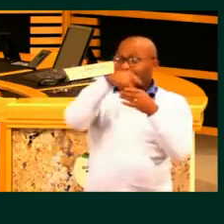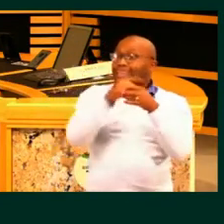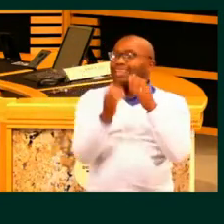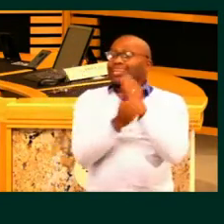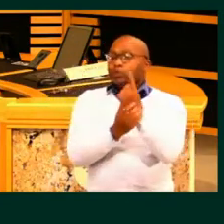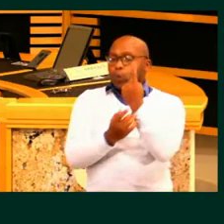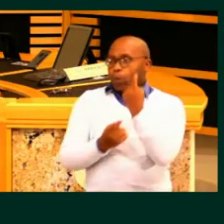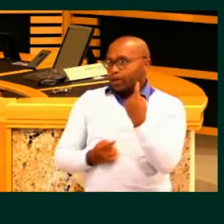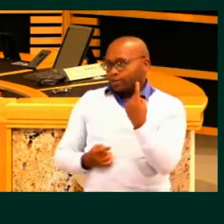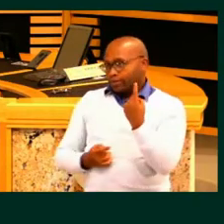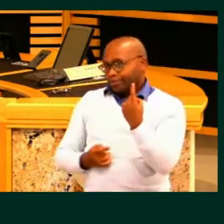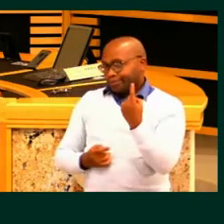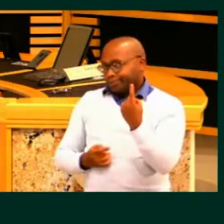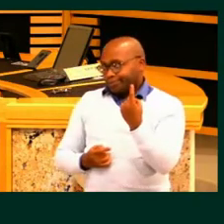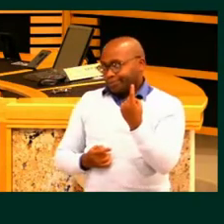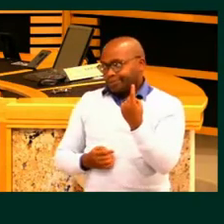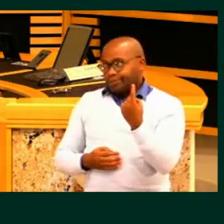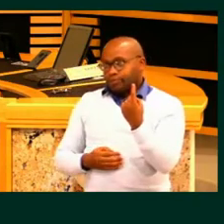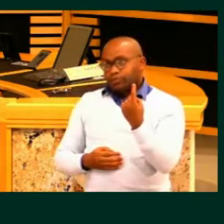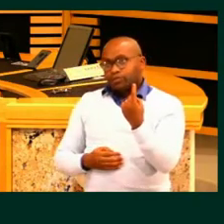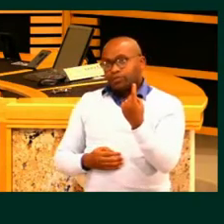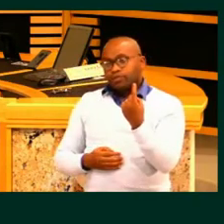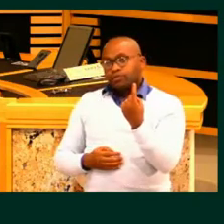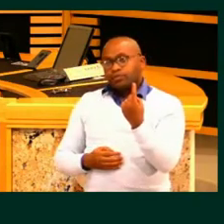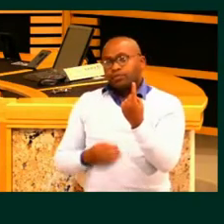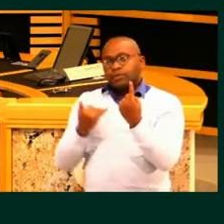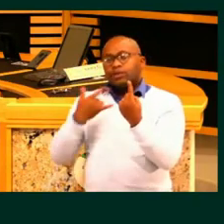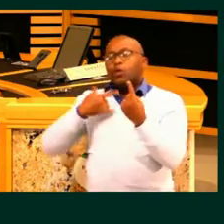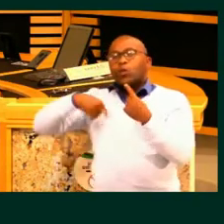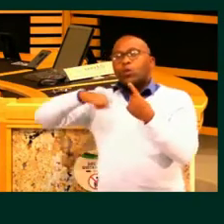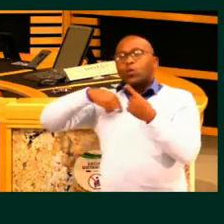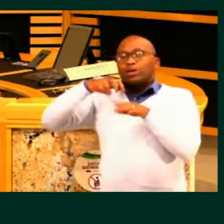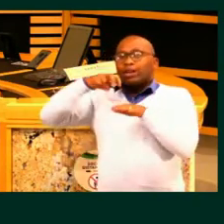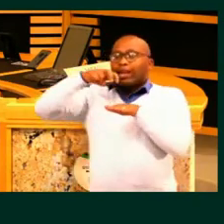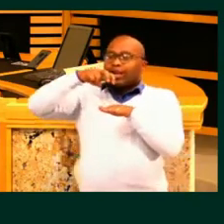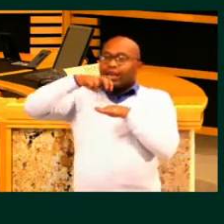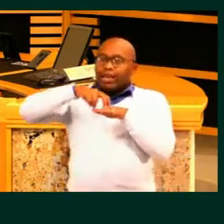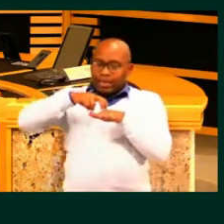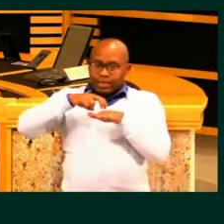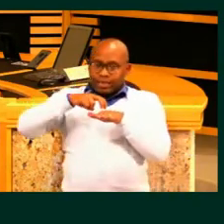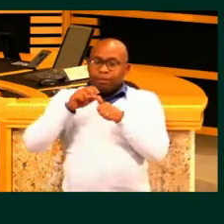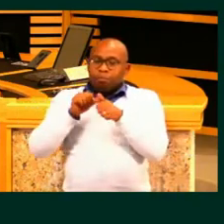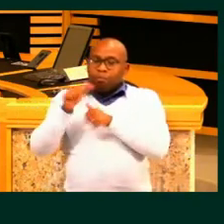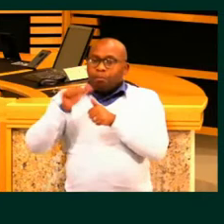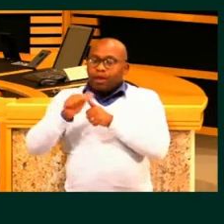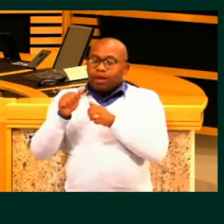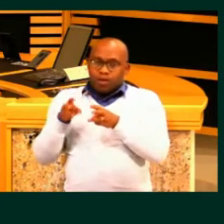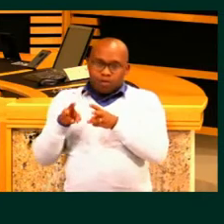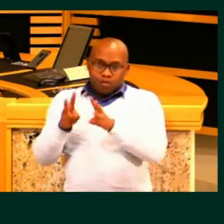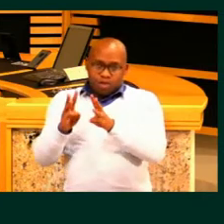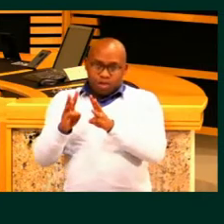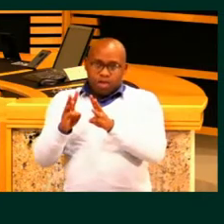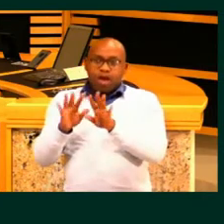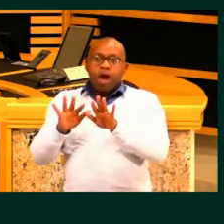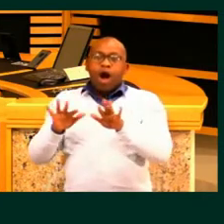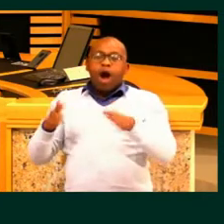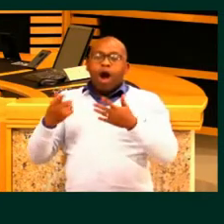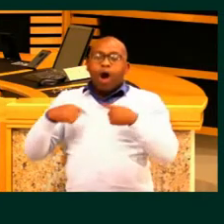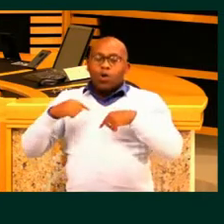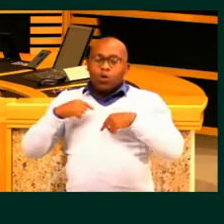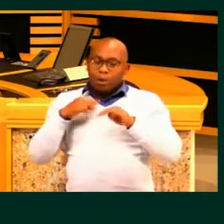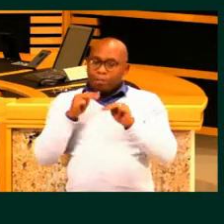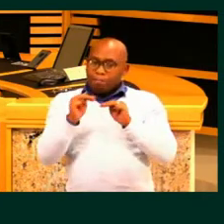a proper way of handling these matters H